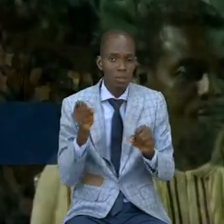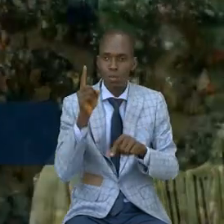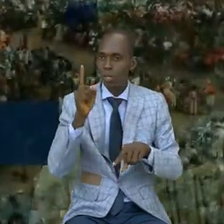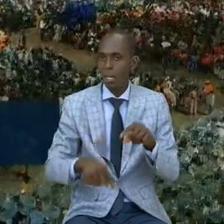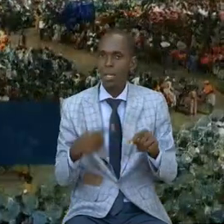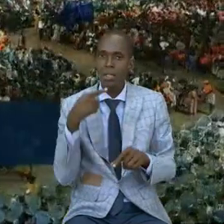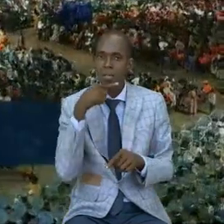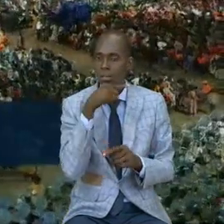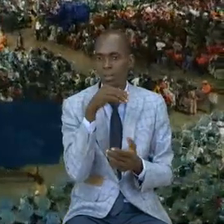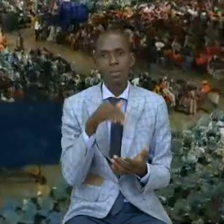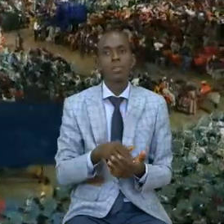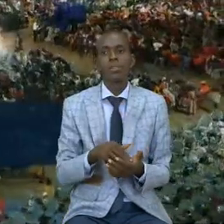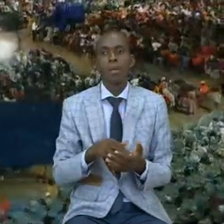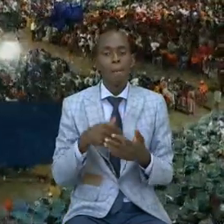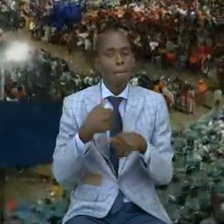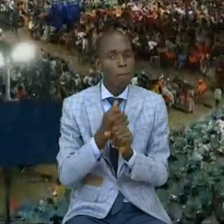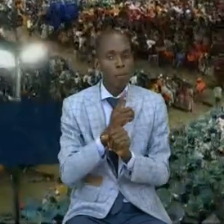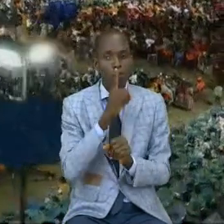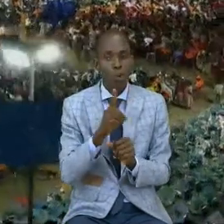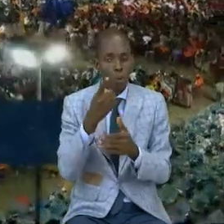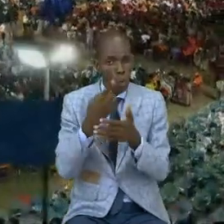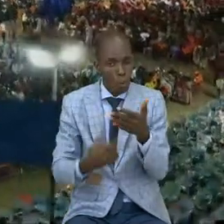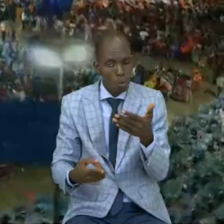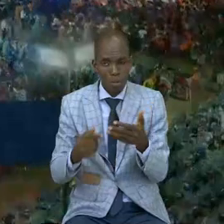Make sure everything you are writing is correct,